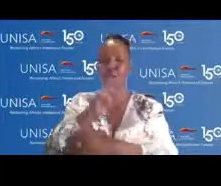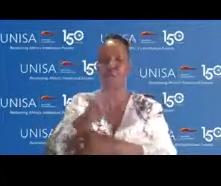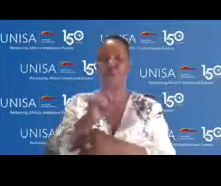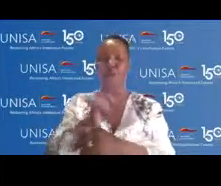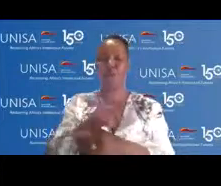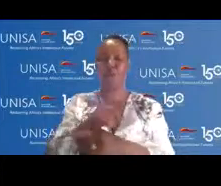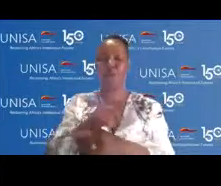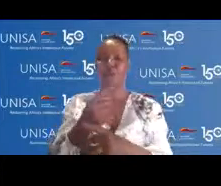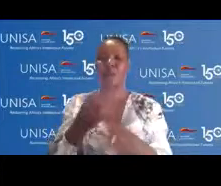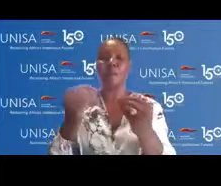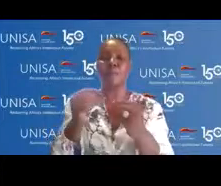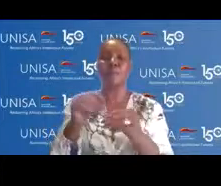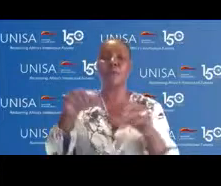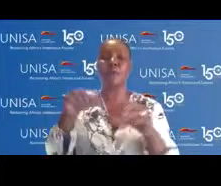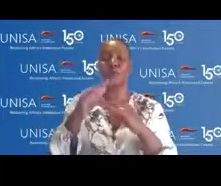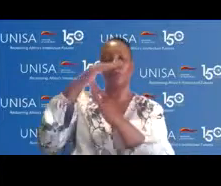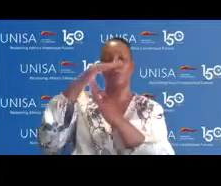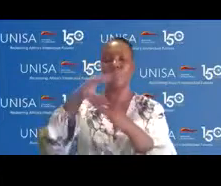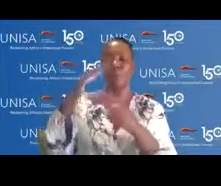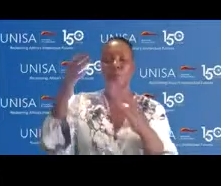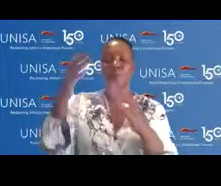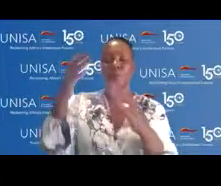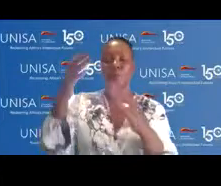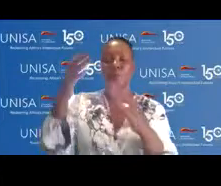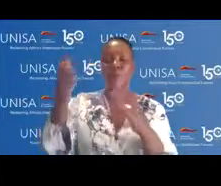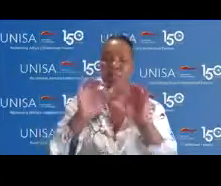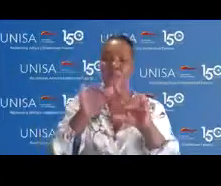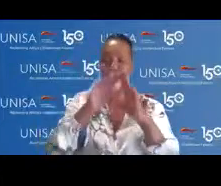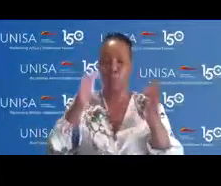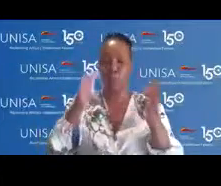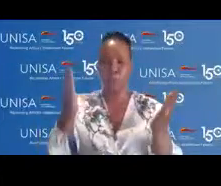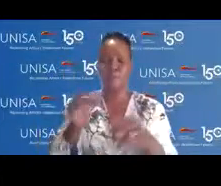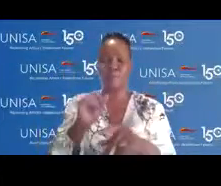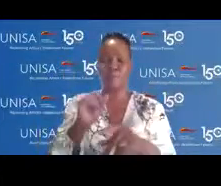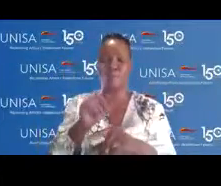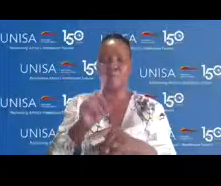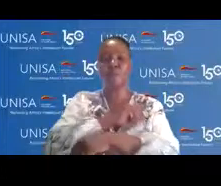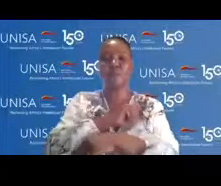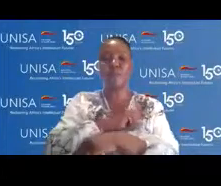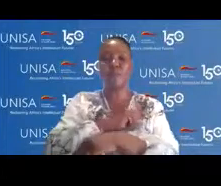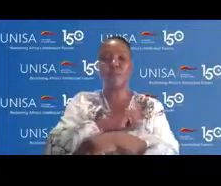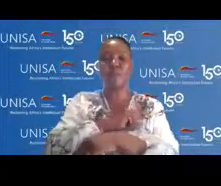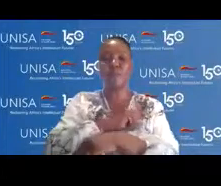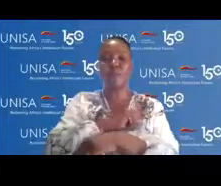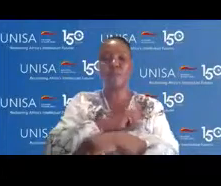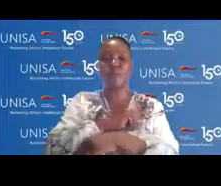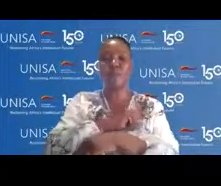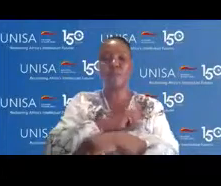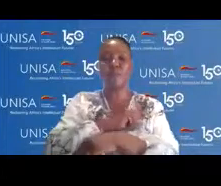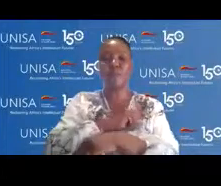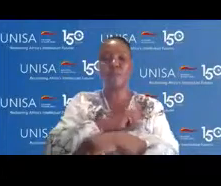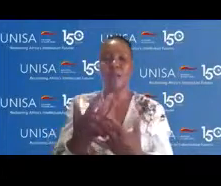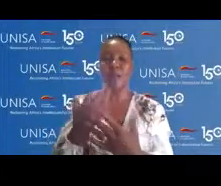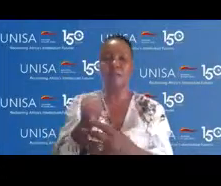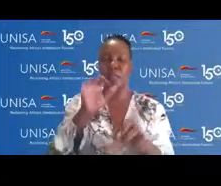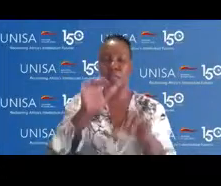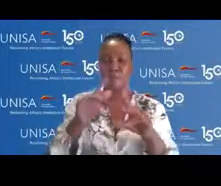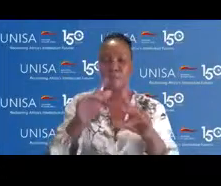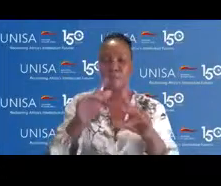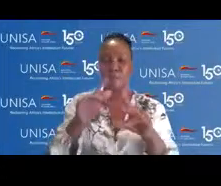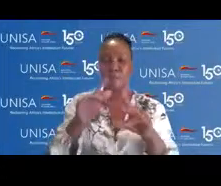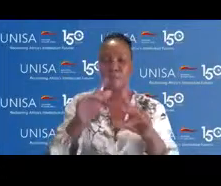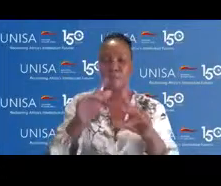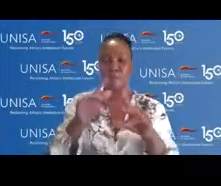keyboard. So that's why I've got a dedicated keyboard that has the number pad, which is an